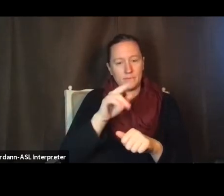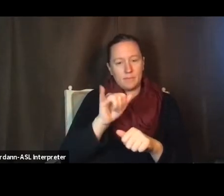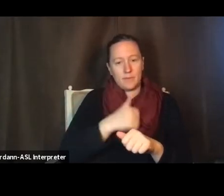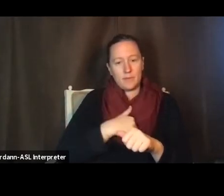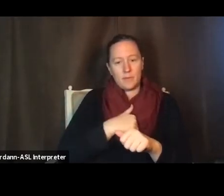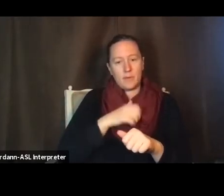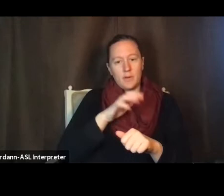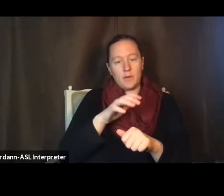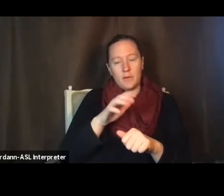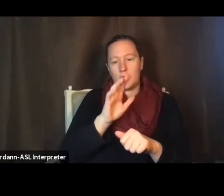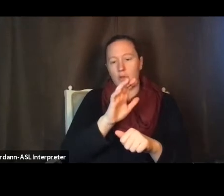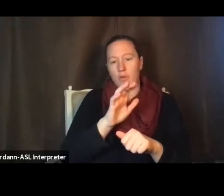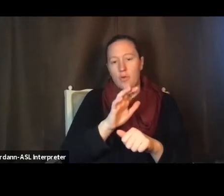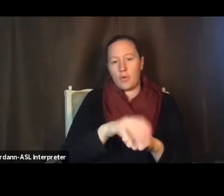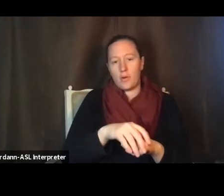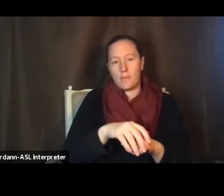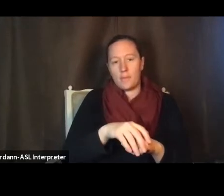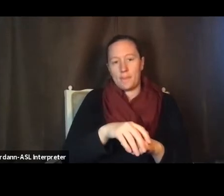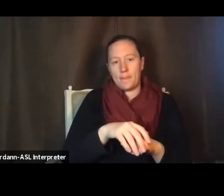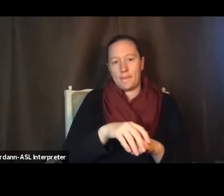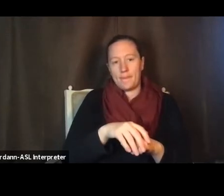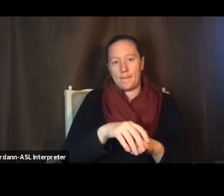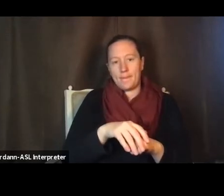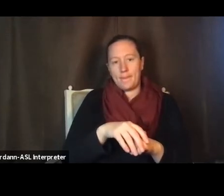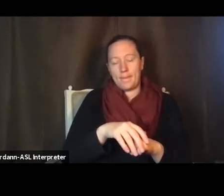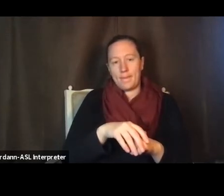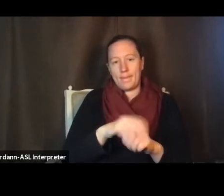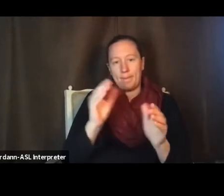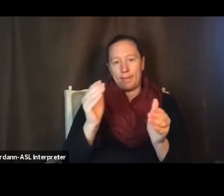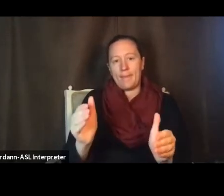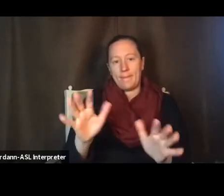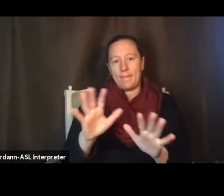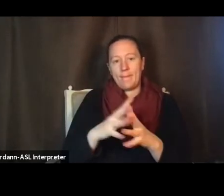can hear you. You're just a little bit. Can you hear me, Shannon? Yep. Go ahead.